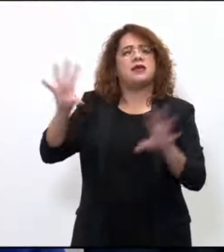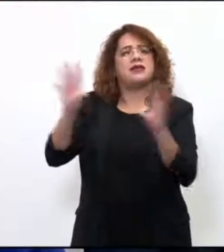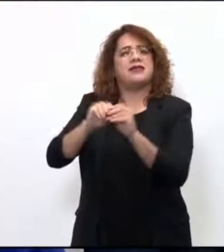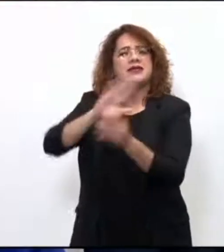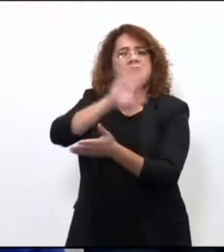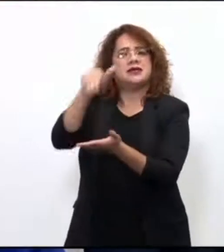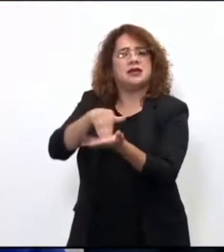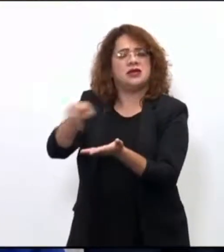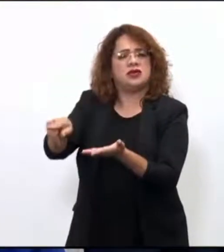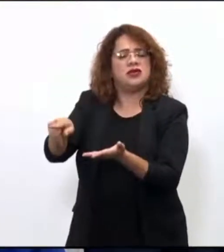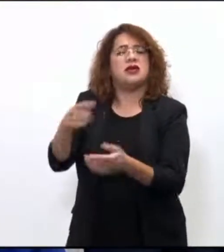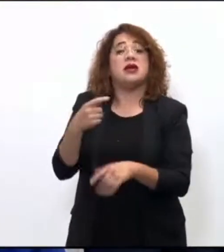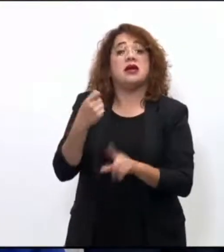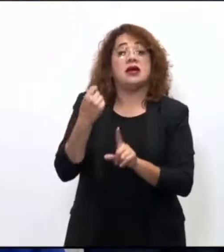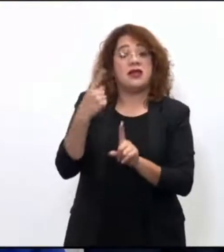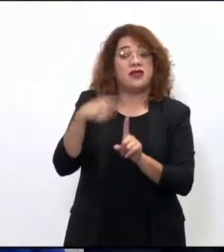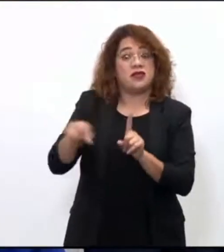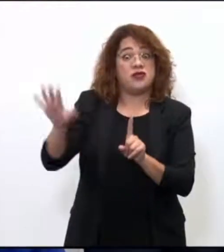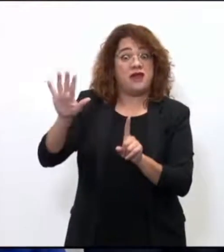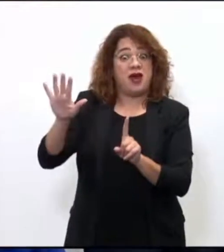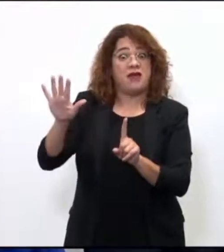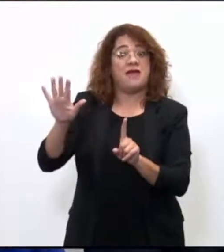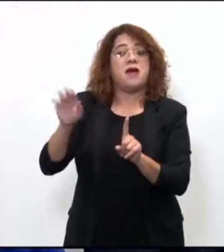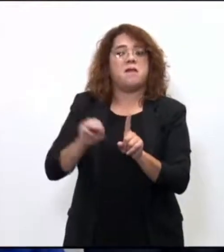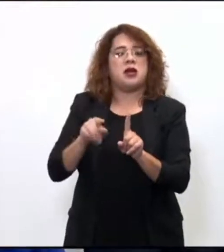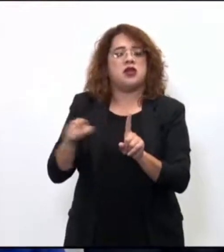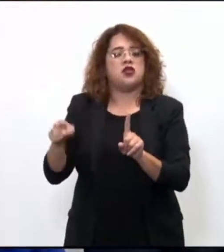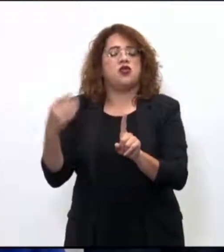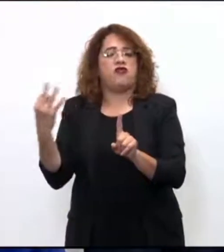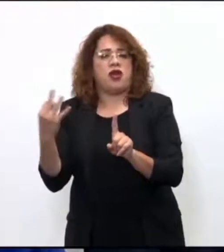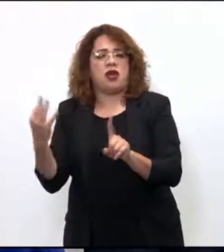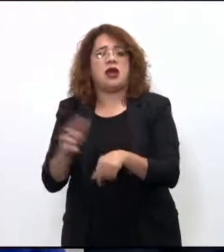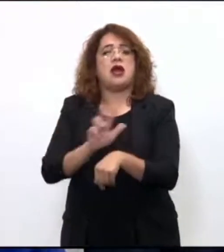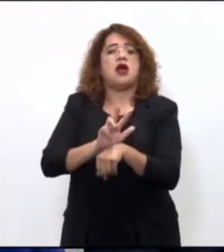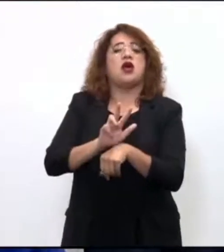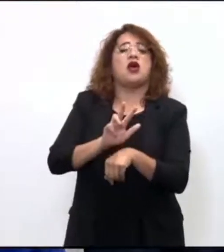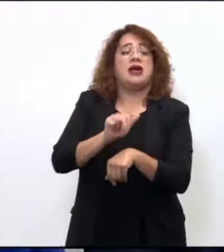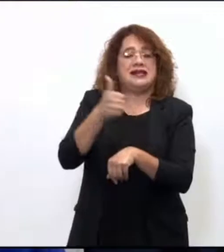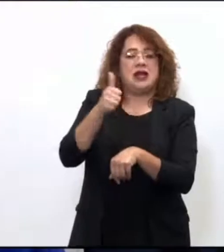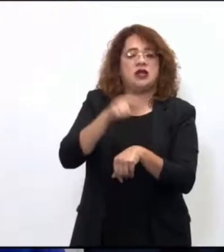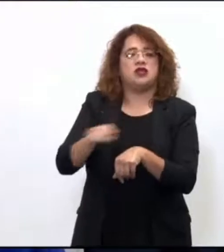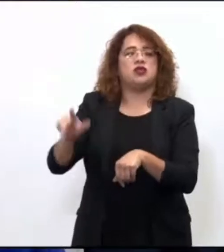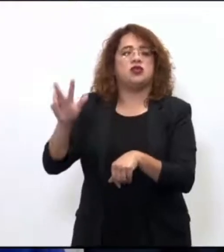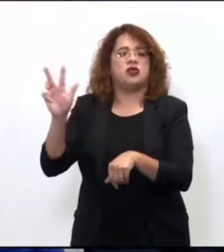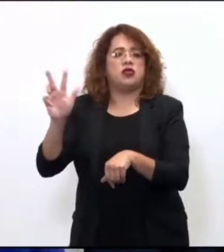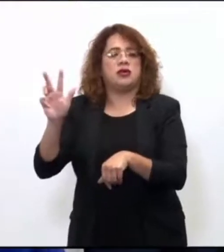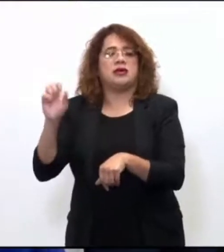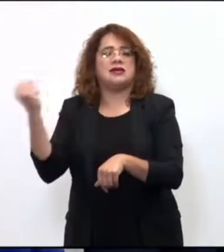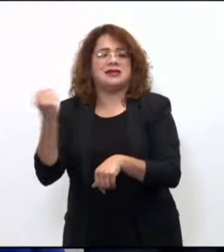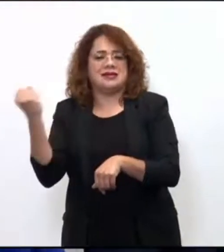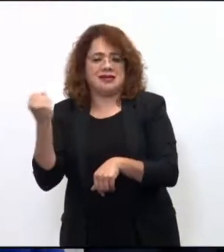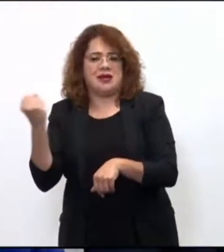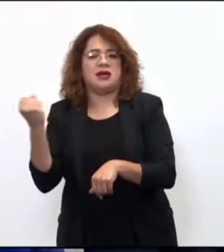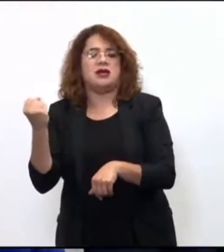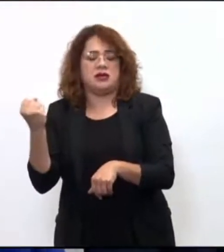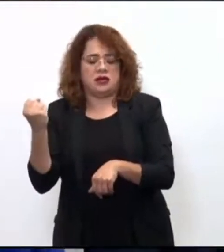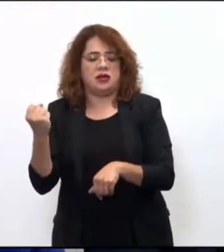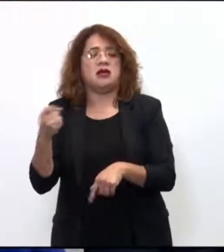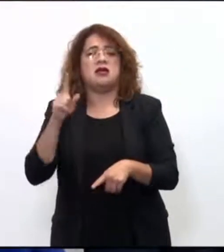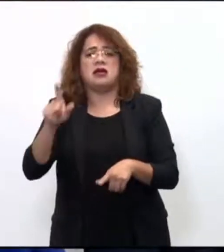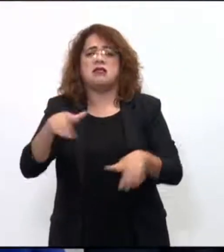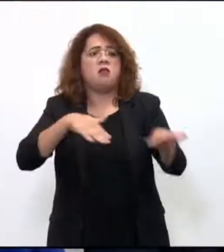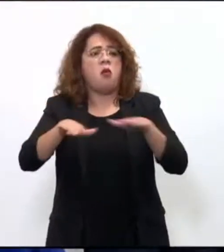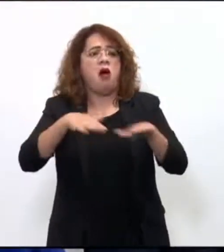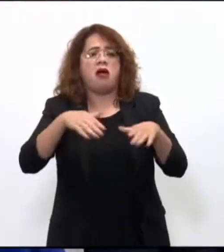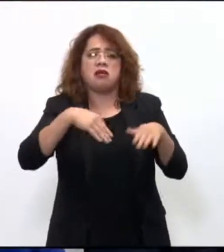5 p.m. Monday through Friday, and 10 a.m. to 3 p.m. on Saturday. Both drive-through and walk-up options are